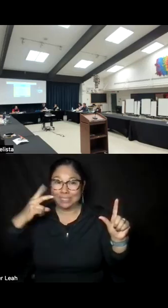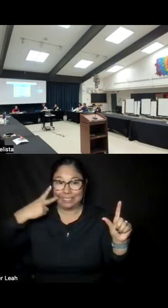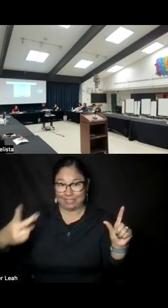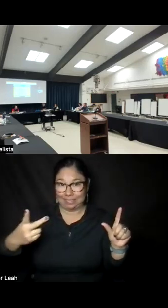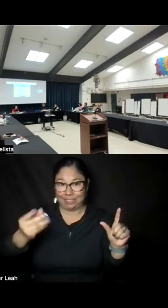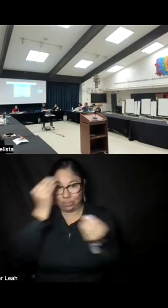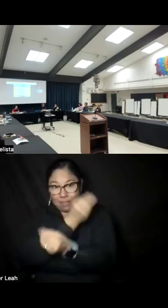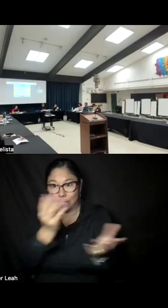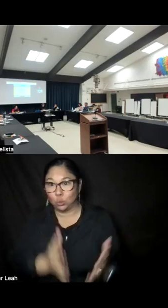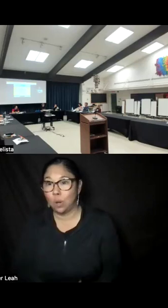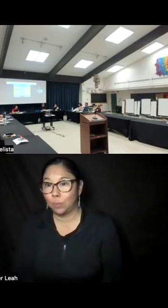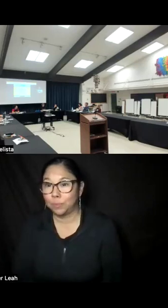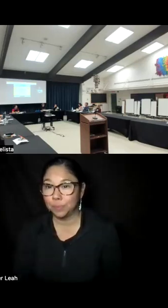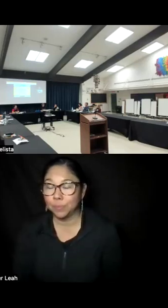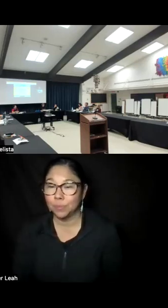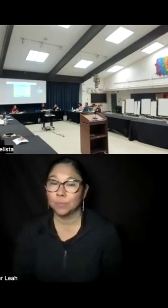ahead of